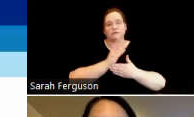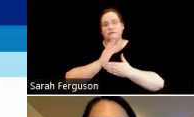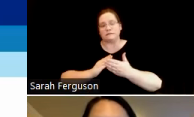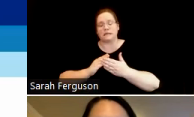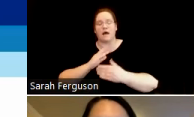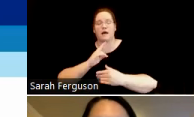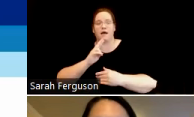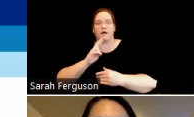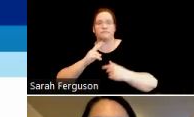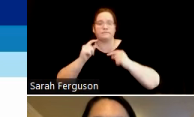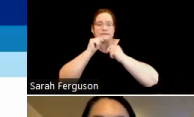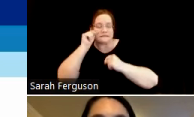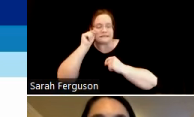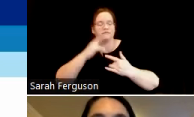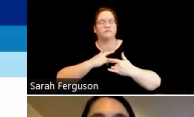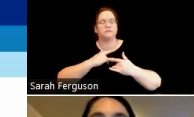Next slide, please.